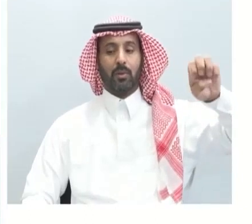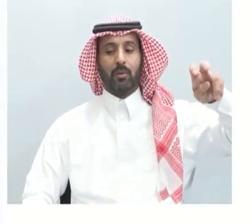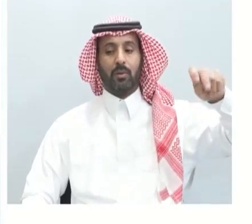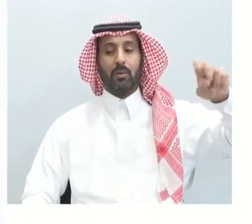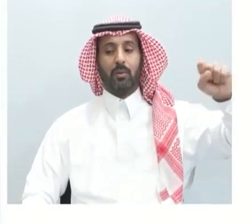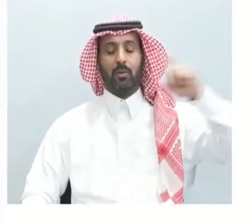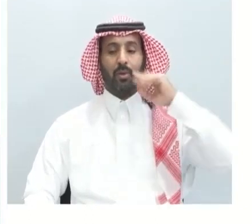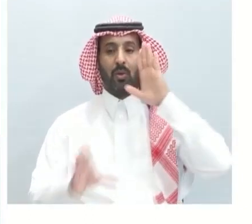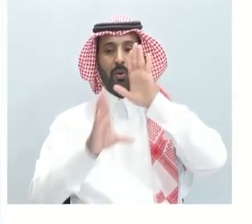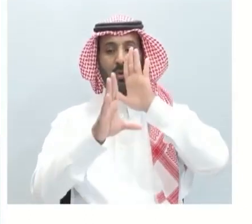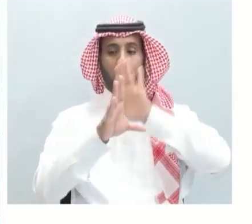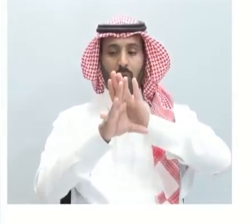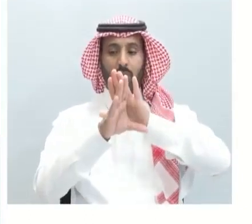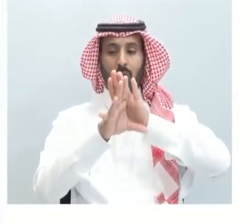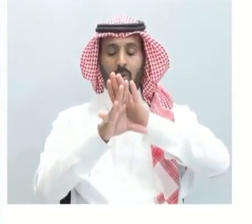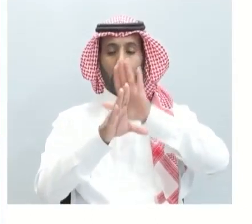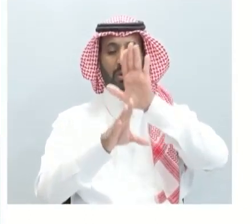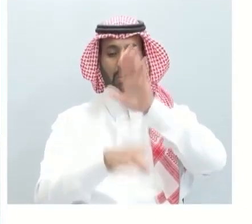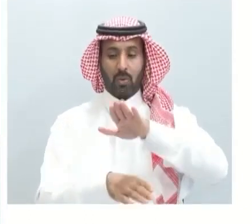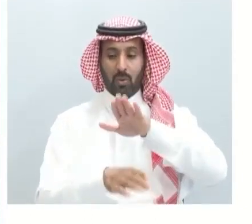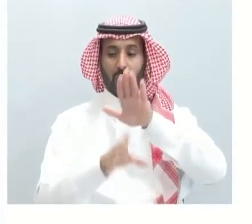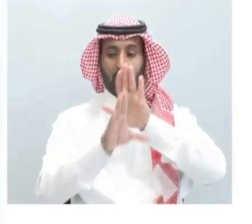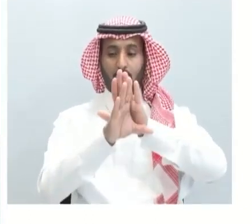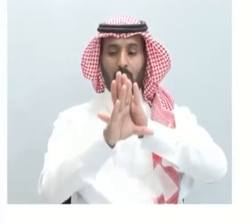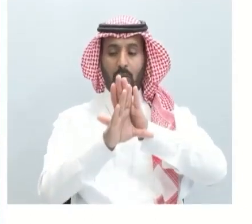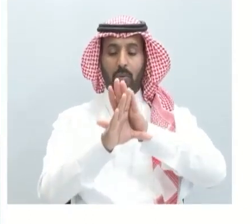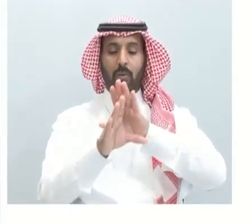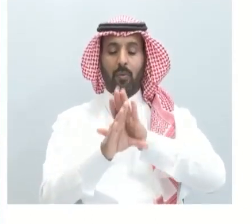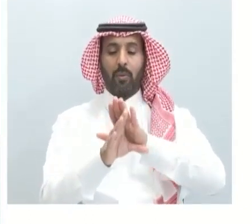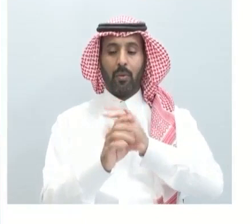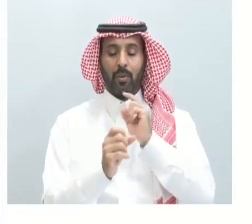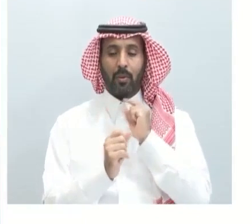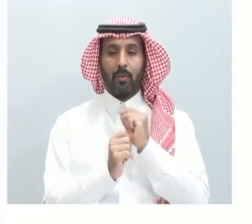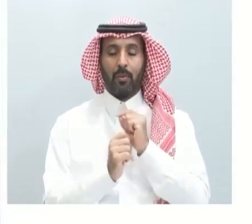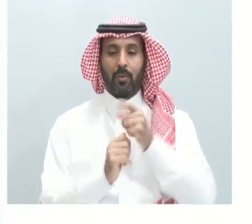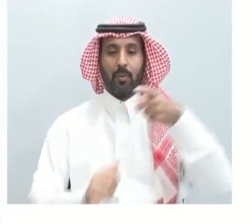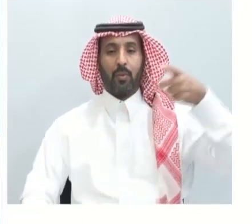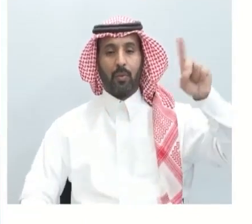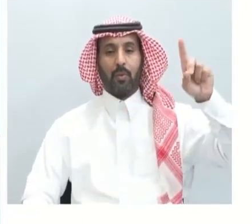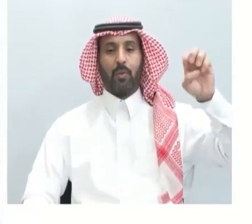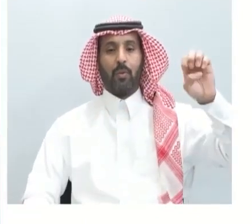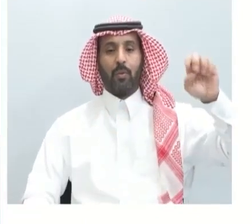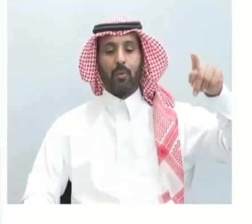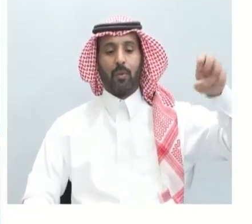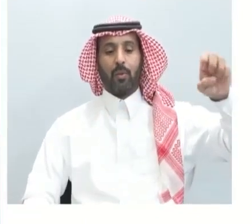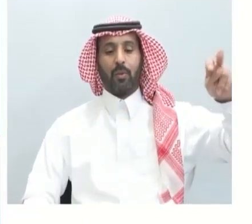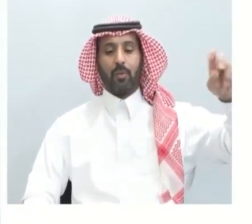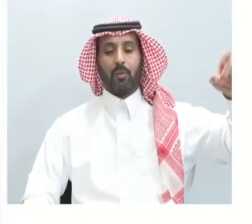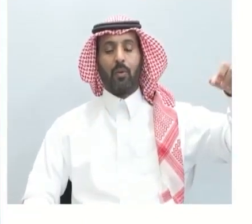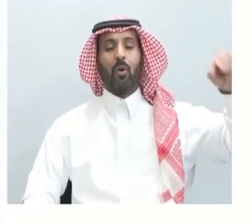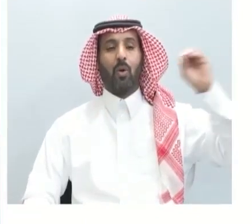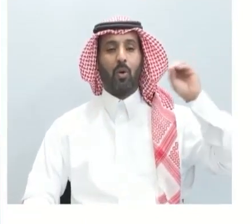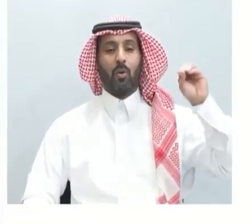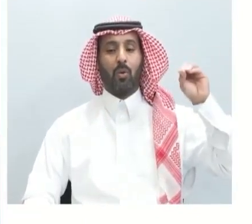we may we may not go it depends on the weather so the verb depend it comes